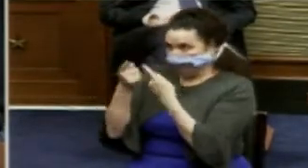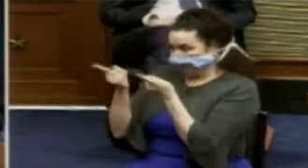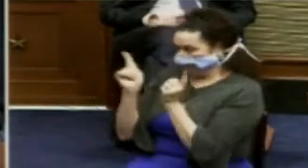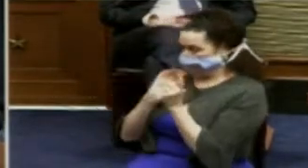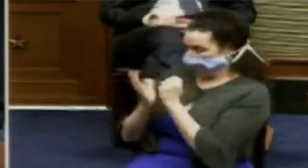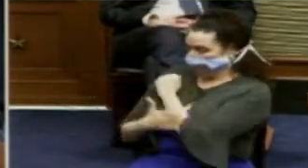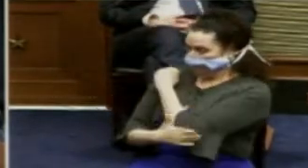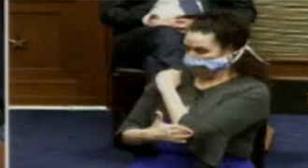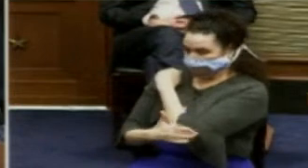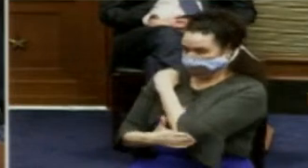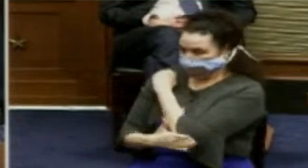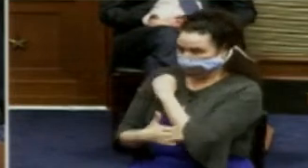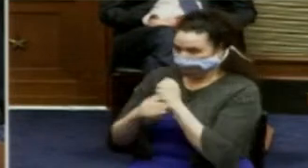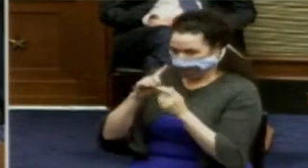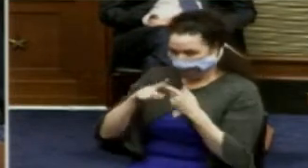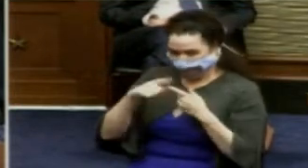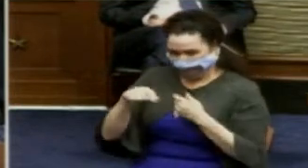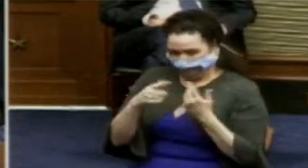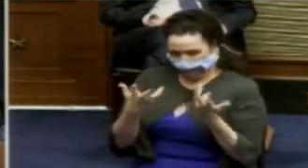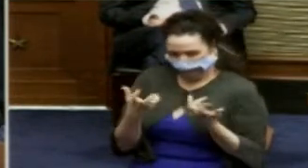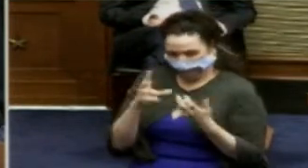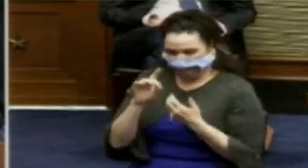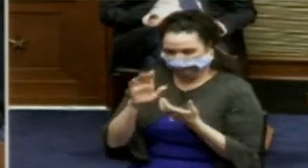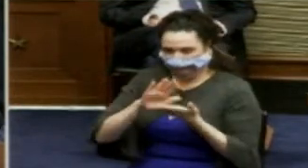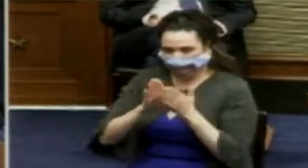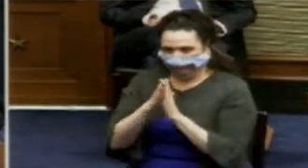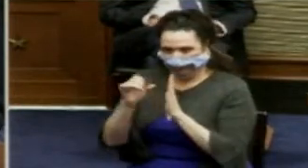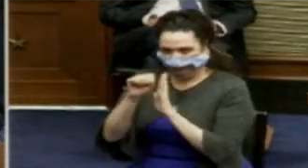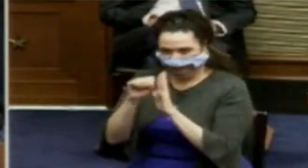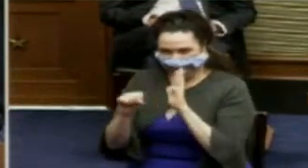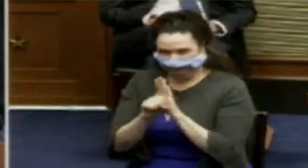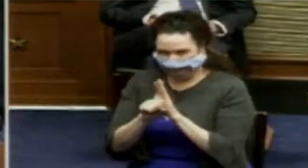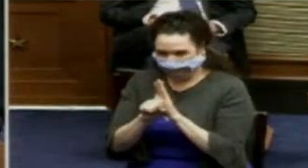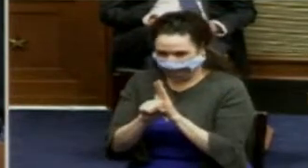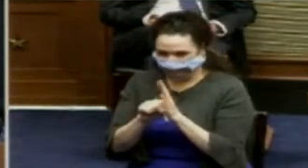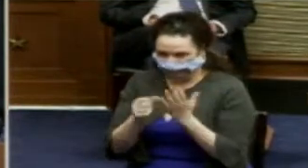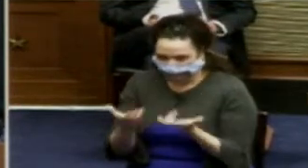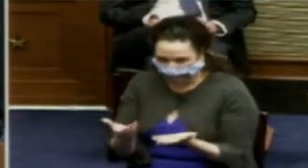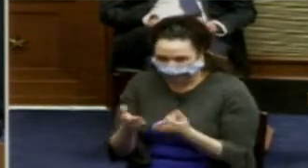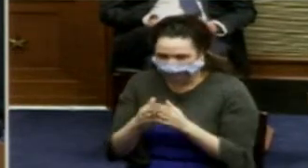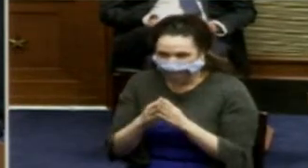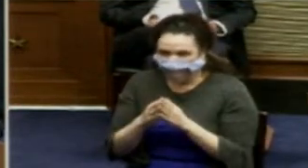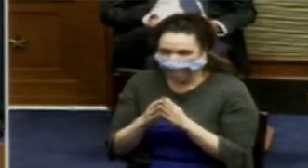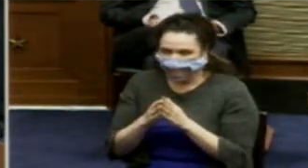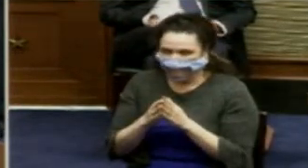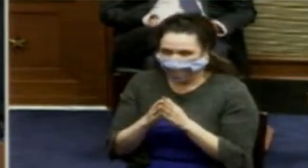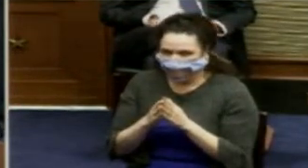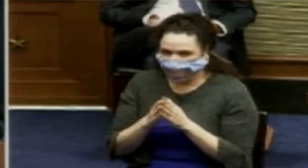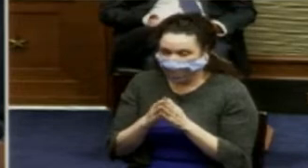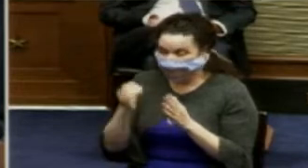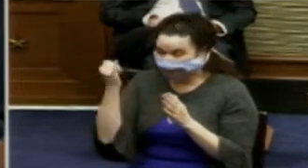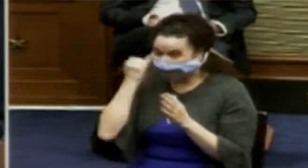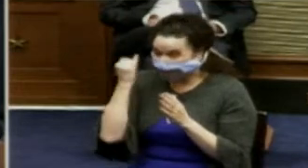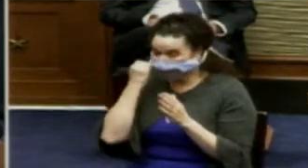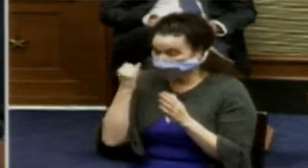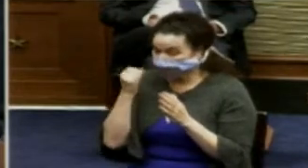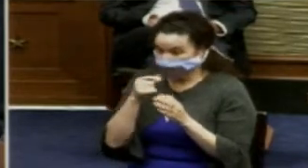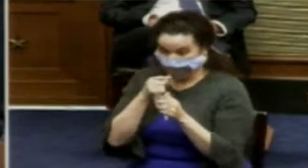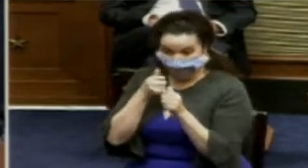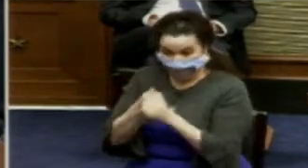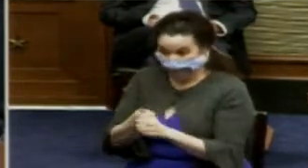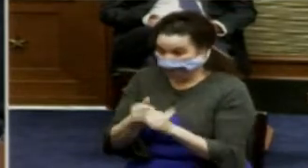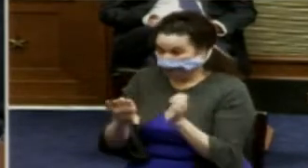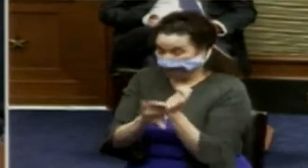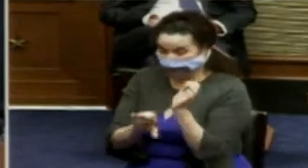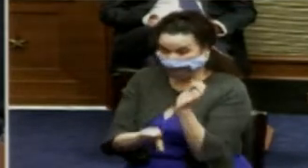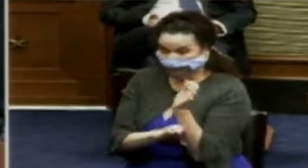by seeking D.C. statehood in this manner. Because if we stretch and bend the Constitution, even for